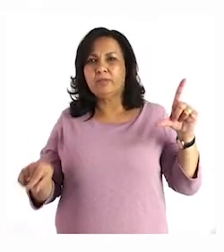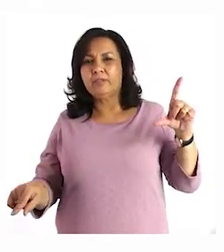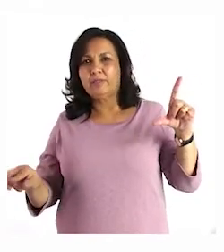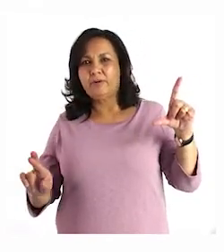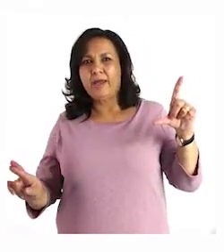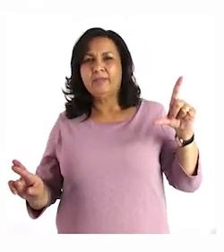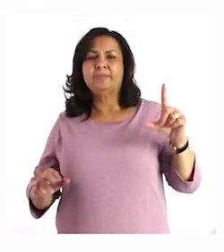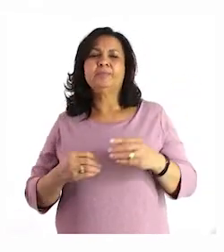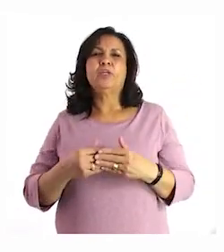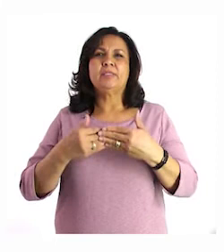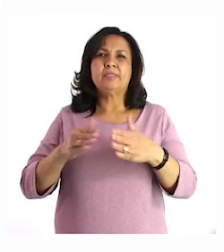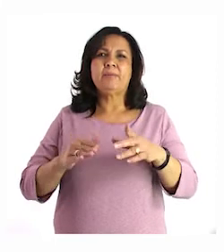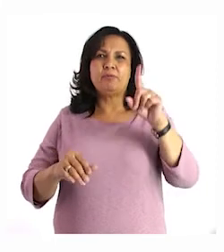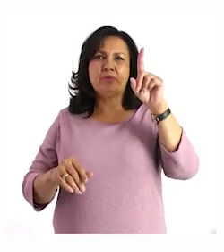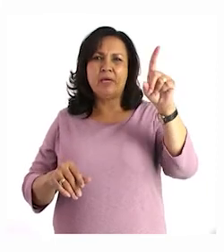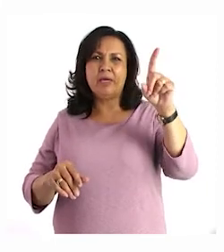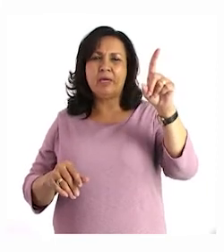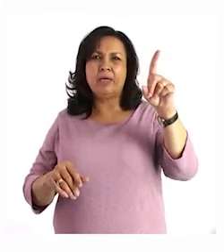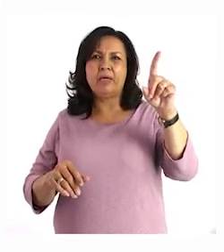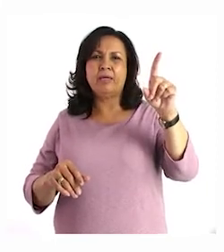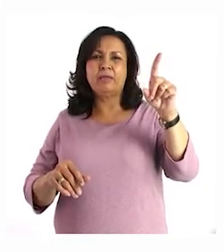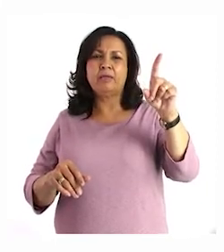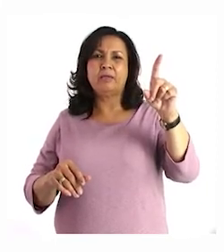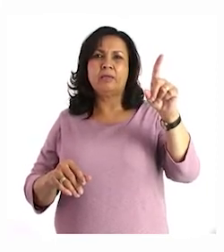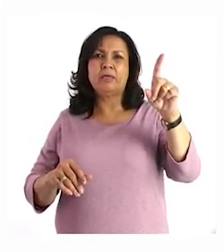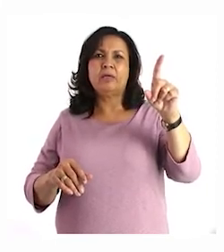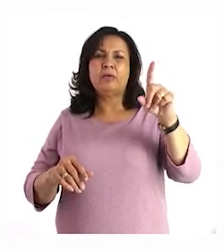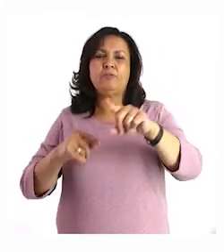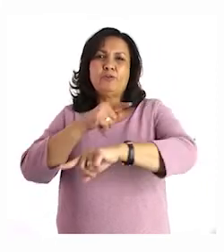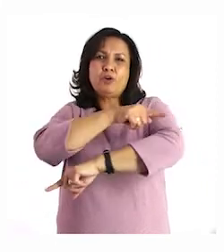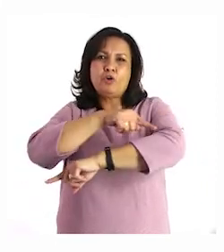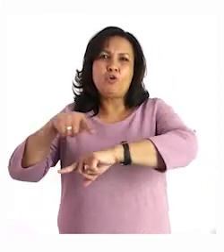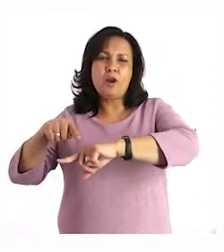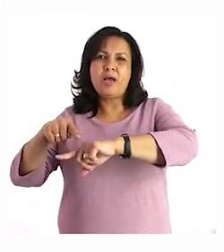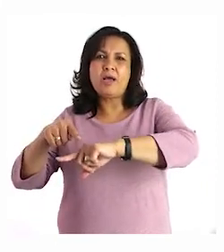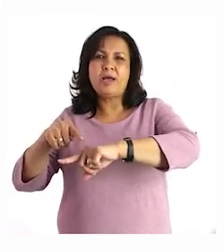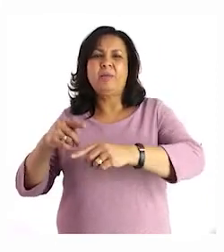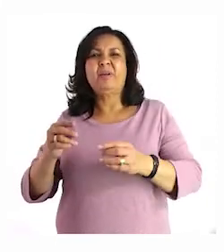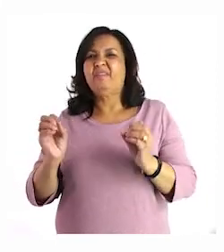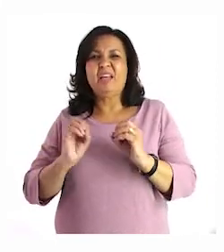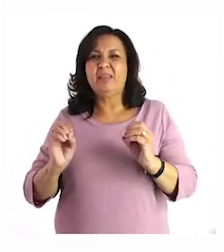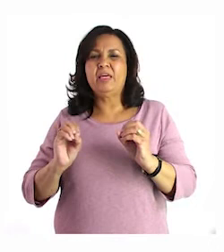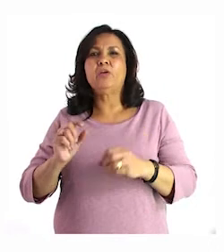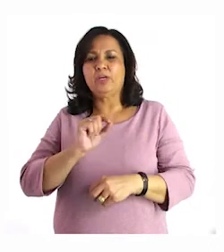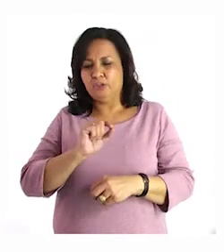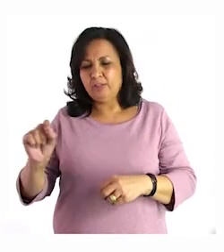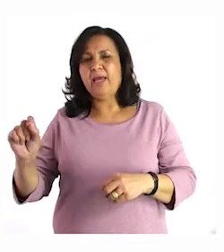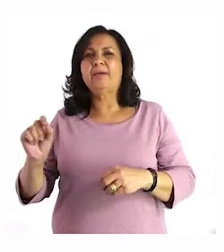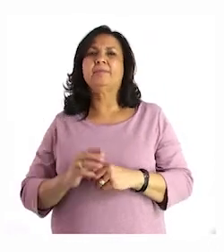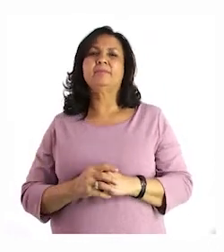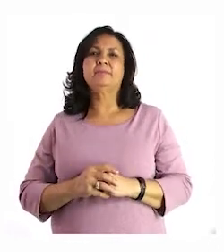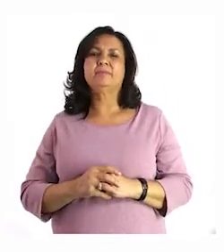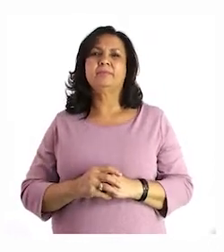start at the top of the line, and if you wish, you can use a ruler, and if you don't have a ruler, you can use your free